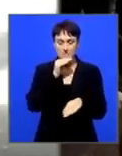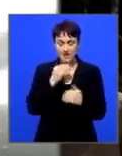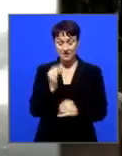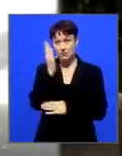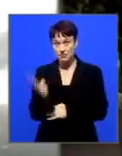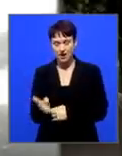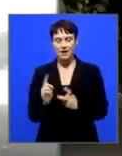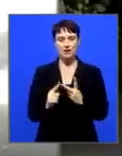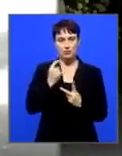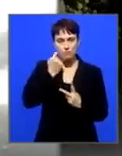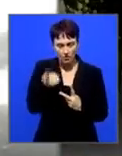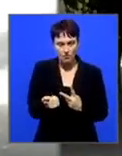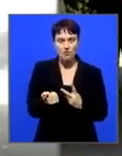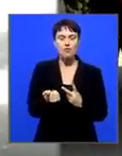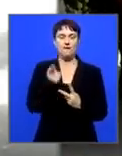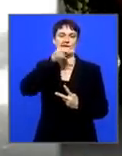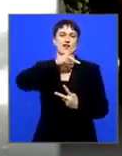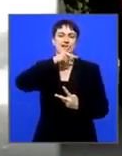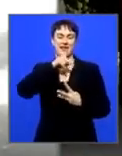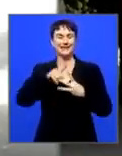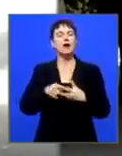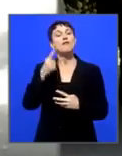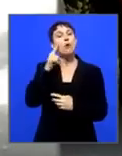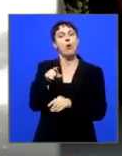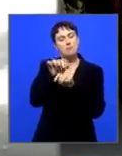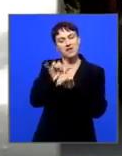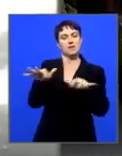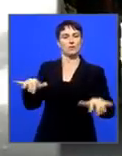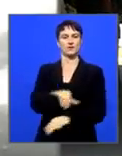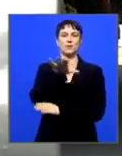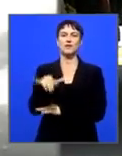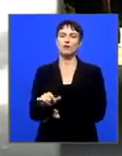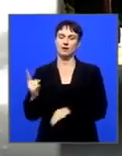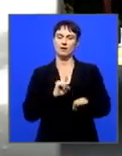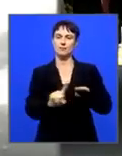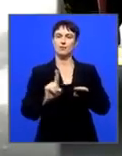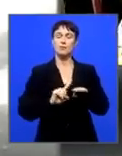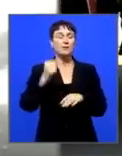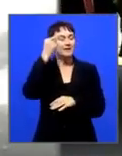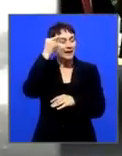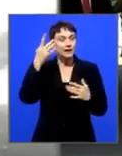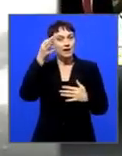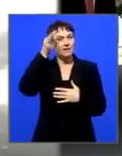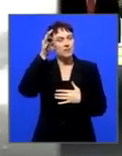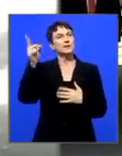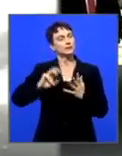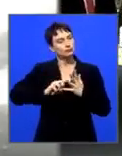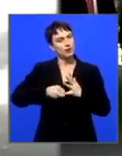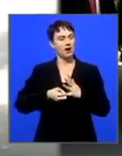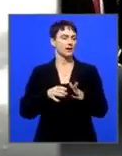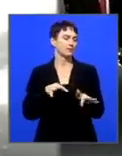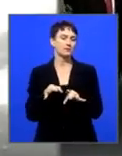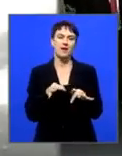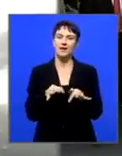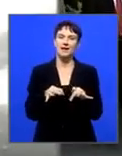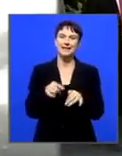is really for them. You're absolutely right. And I think the government has tried to explain that this is not